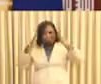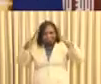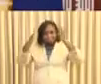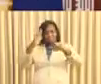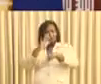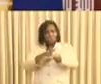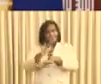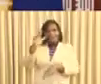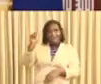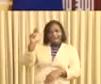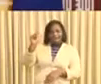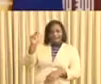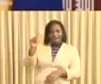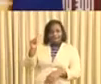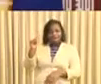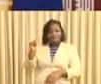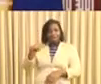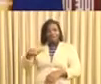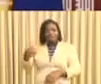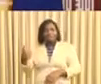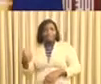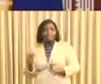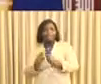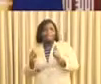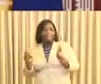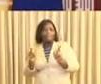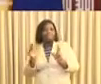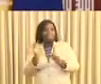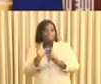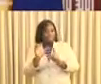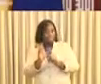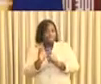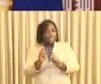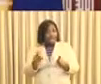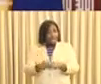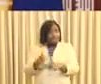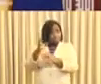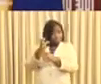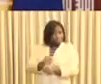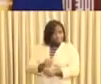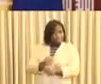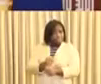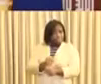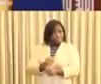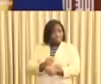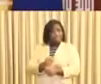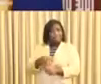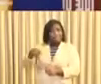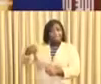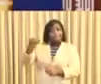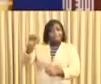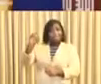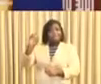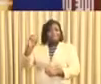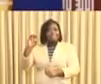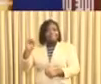big cities. But as we've seen, epidemics and pandemics, when they emerge, can spread to any part